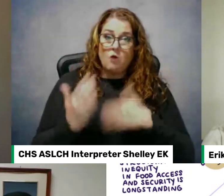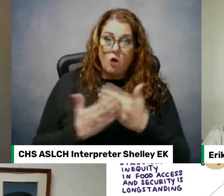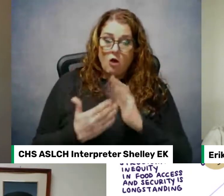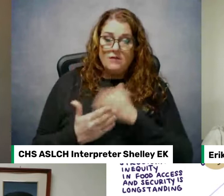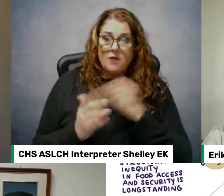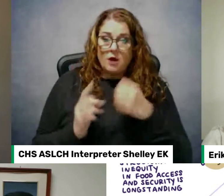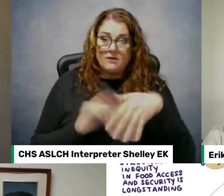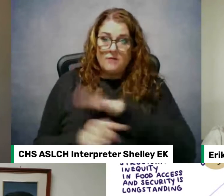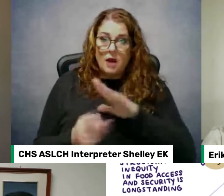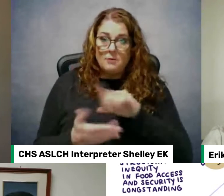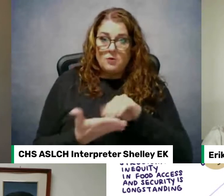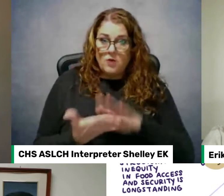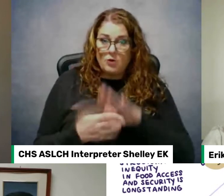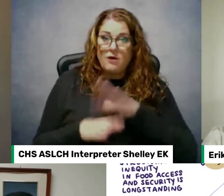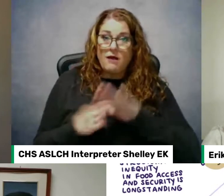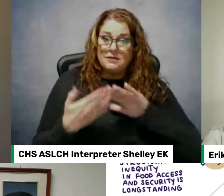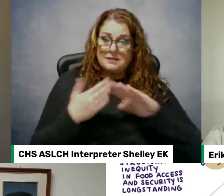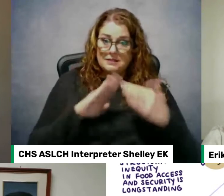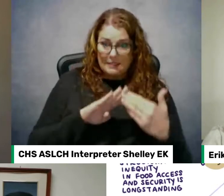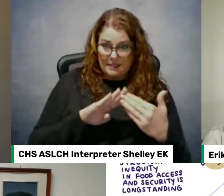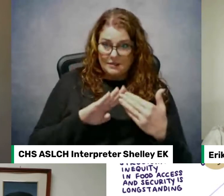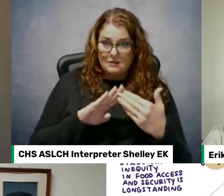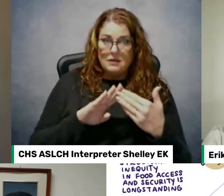environmental records on the city's